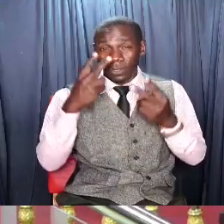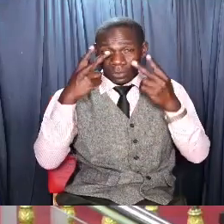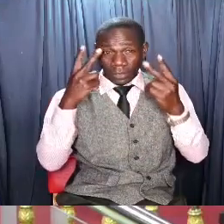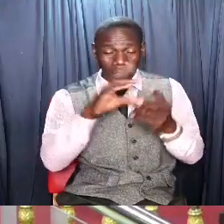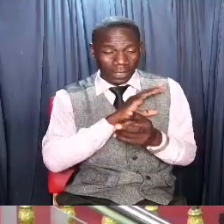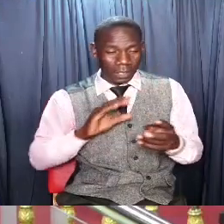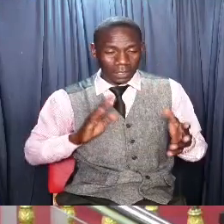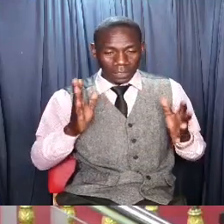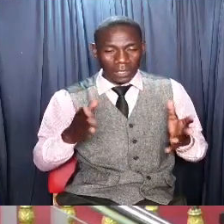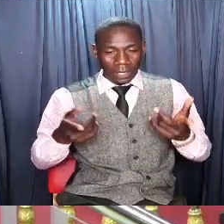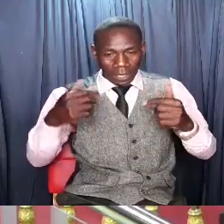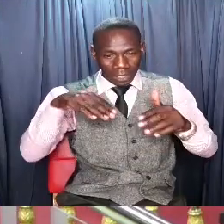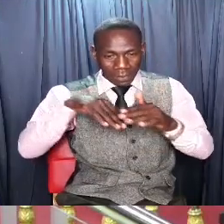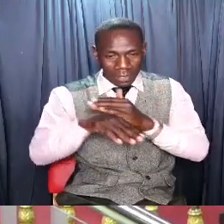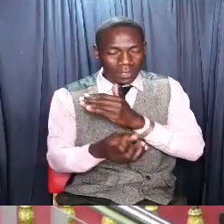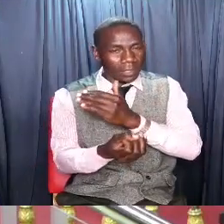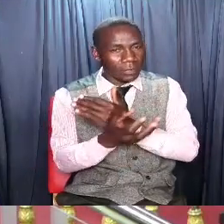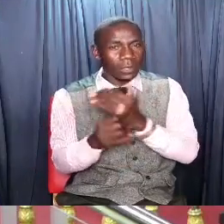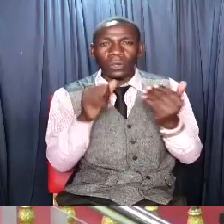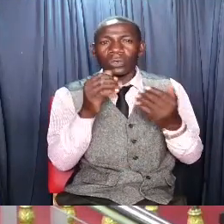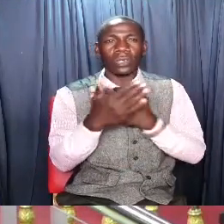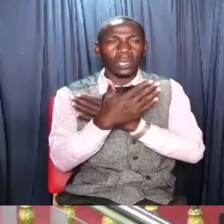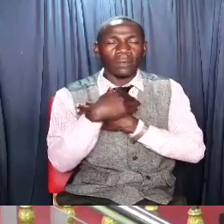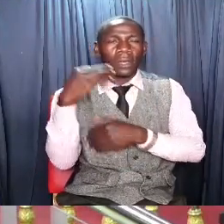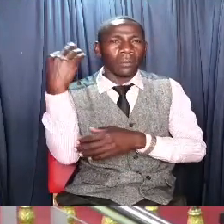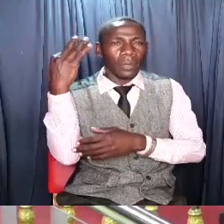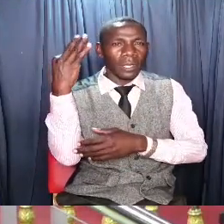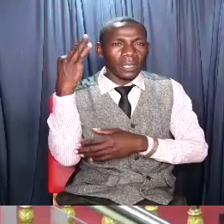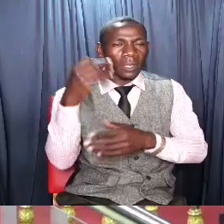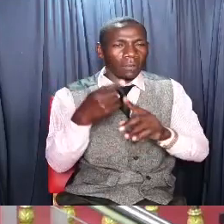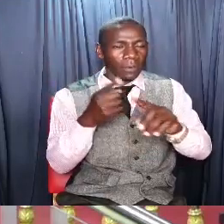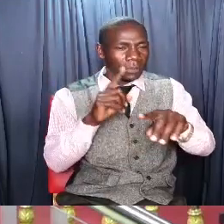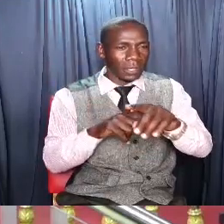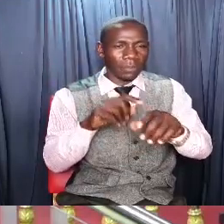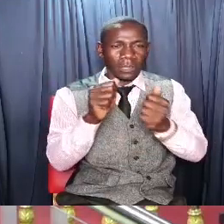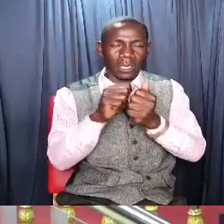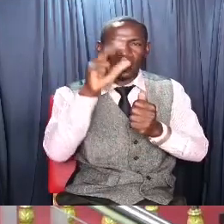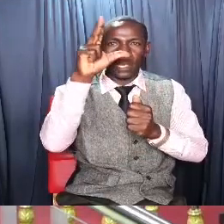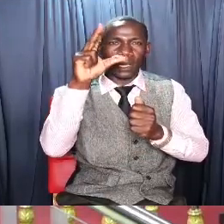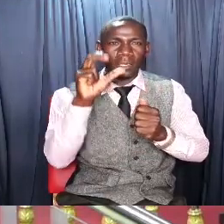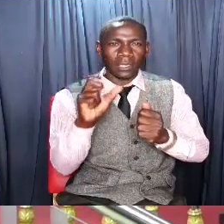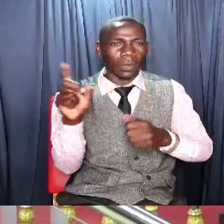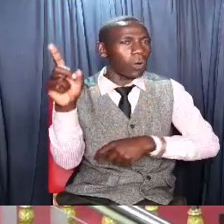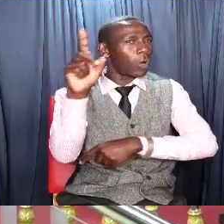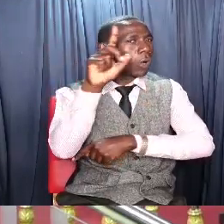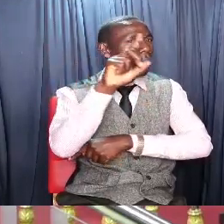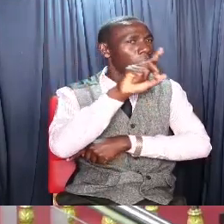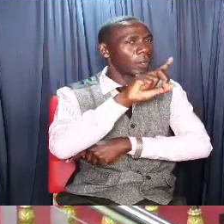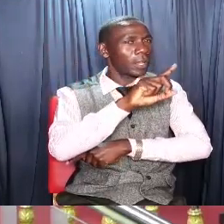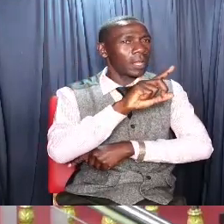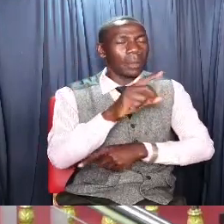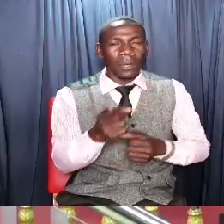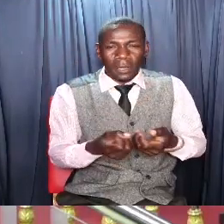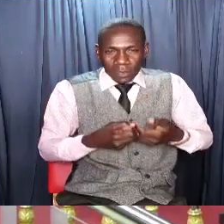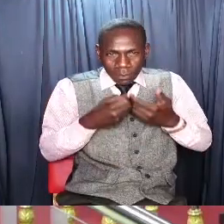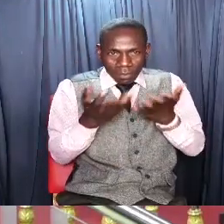Tona mangofata amekuja mashaura siependa. You'll see one who doesn't love coming for Catholic. Ameubiriwa tangu saina na nusu paka. Preach to the only. Tena kule kutoboa